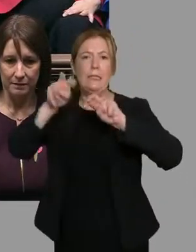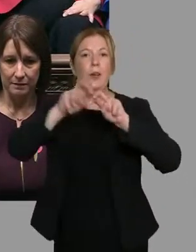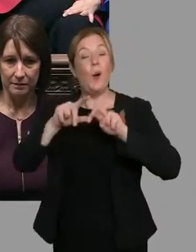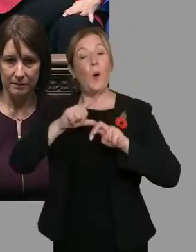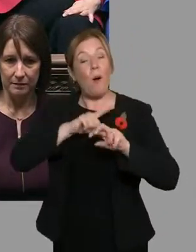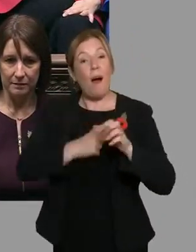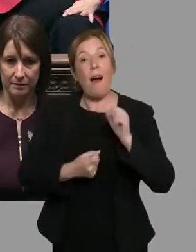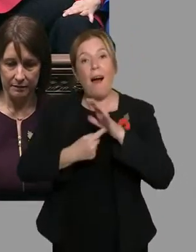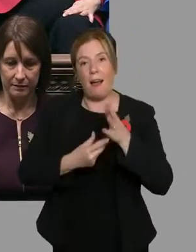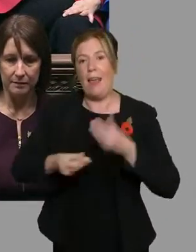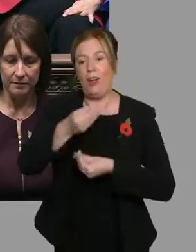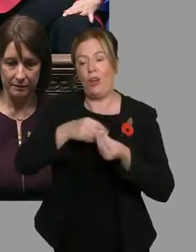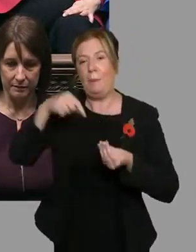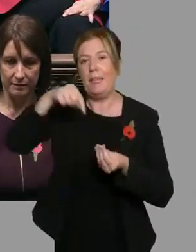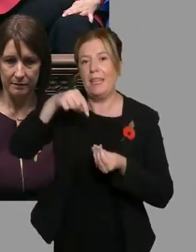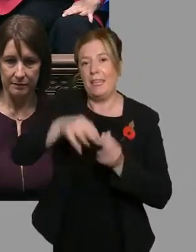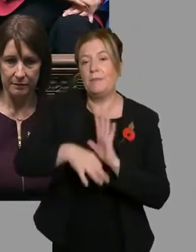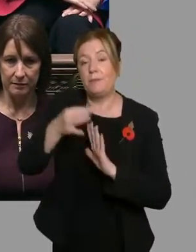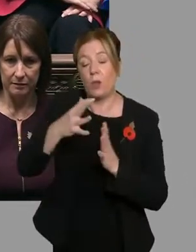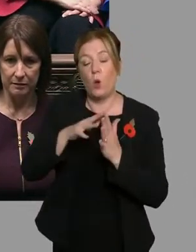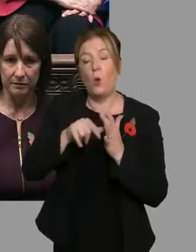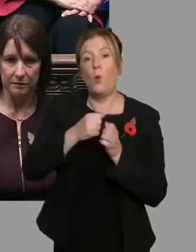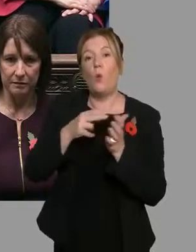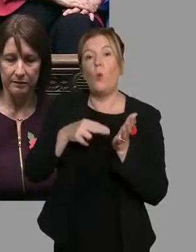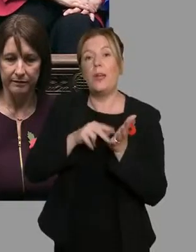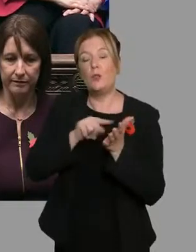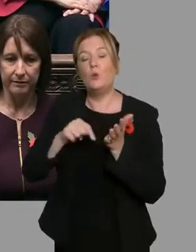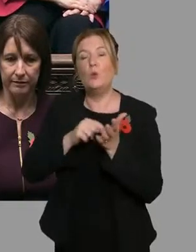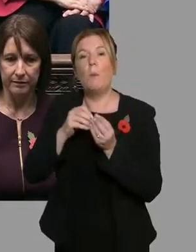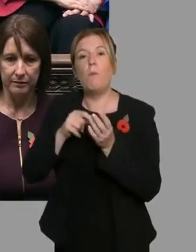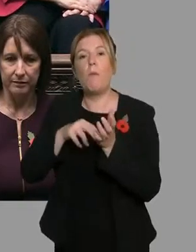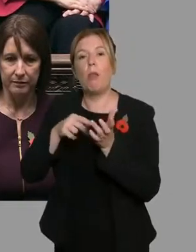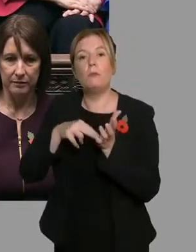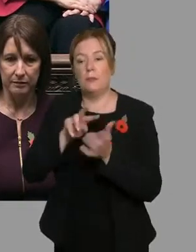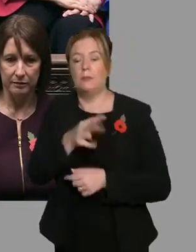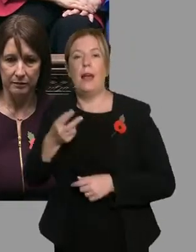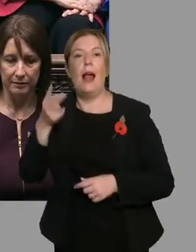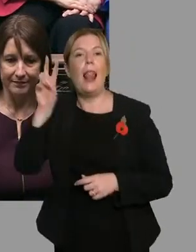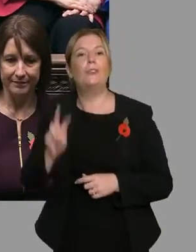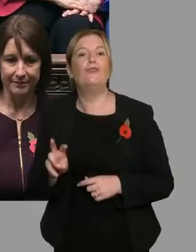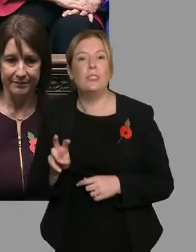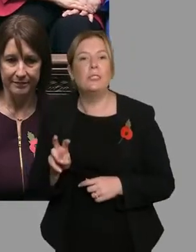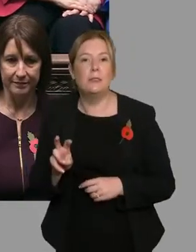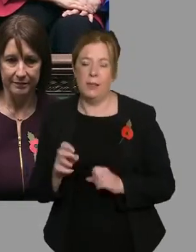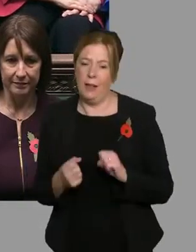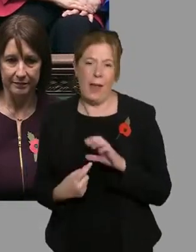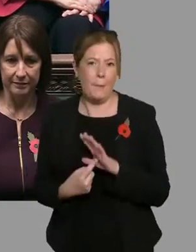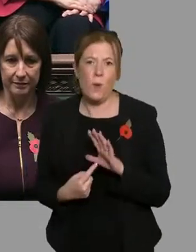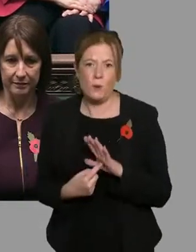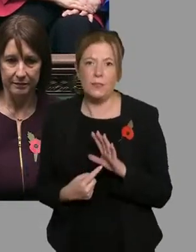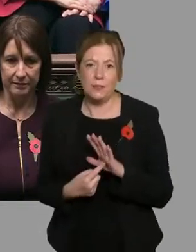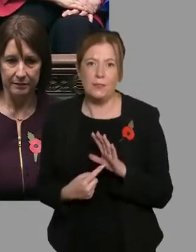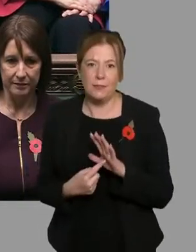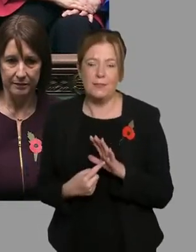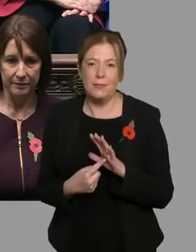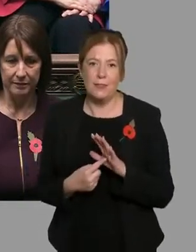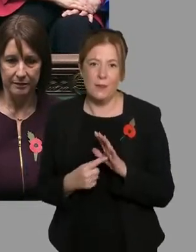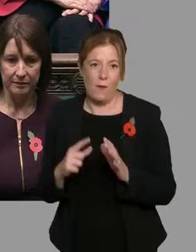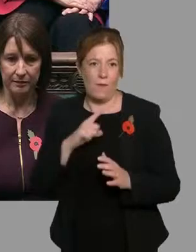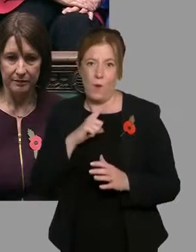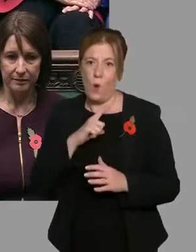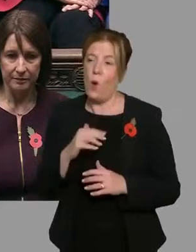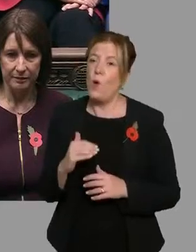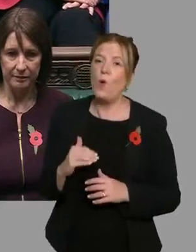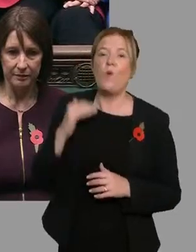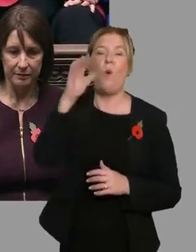Bolton electrification, a really important momentum on the Northern Powerhouse Rail. Over £5 billion to support